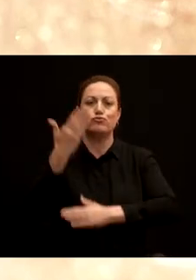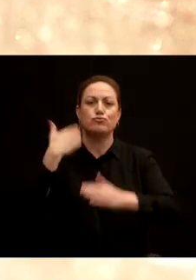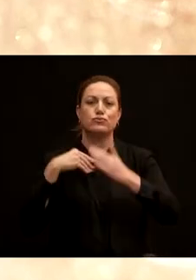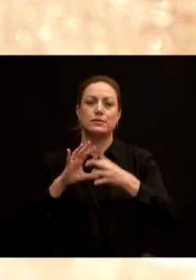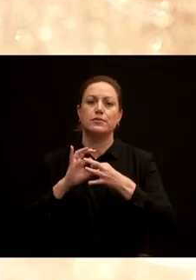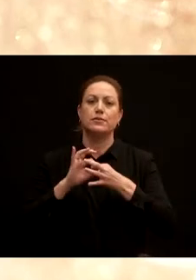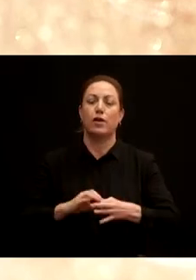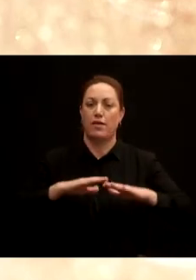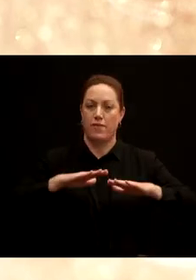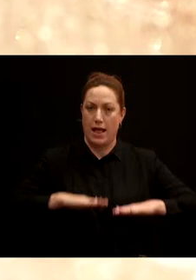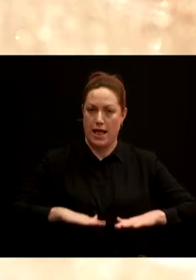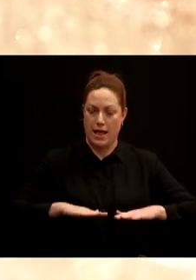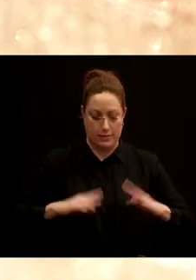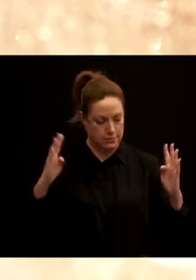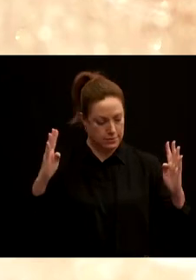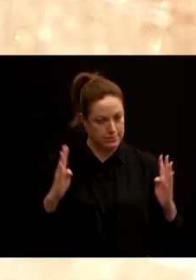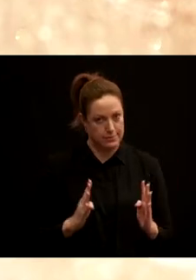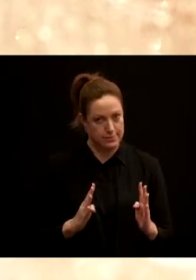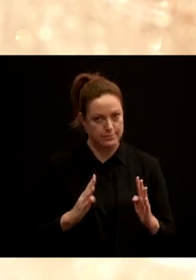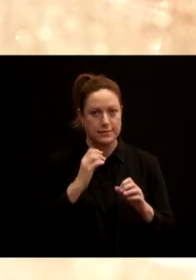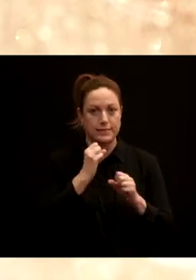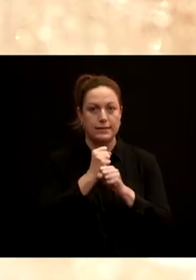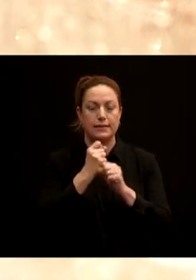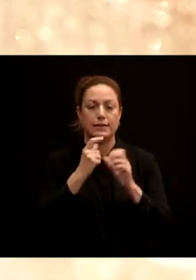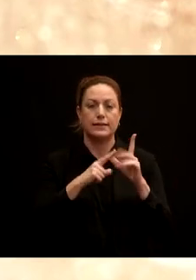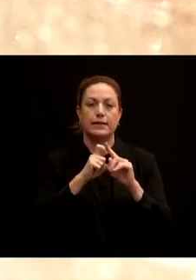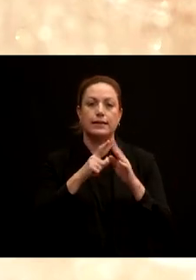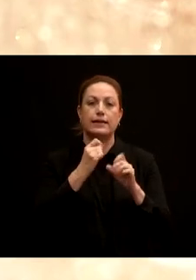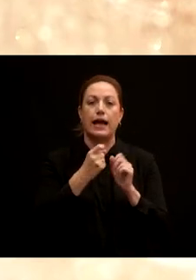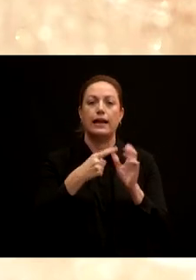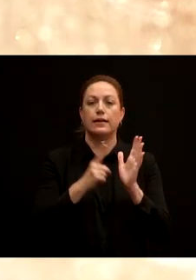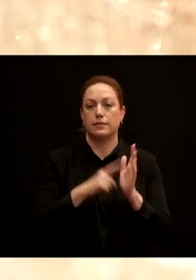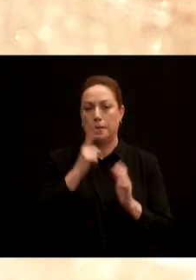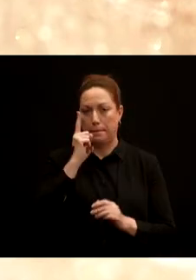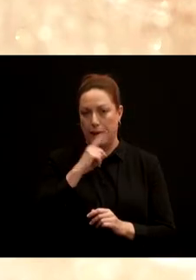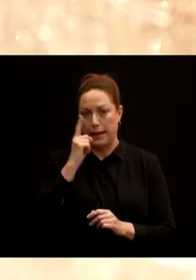that we are gathered on, the Gadigal people of the Eora Nation.